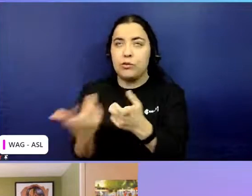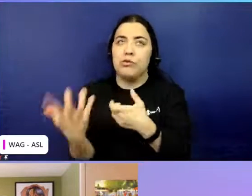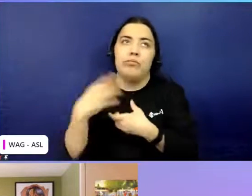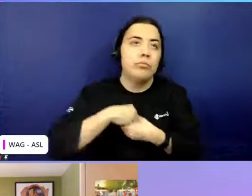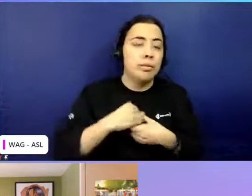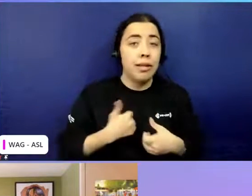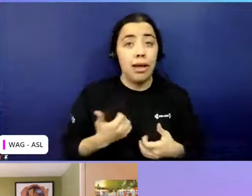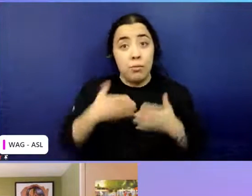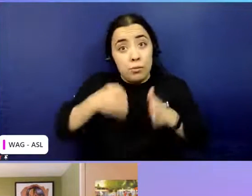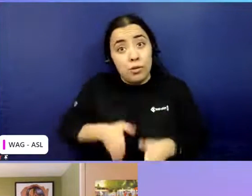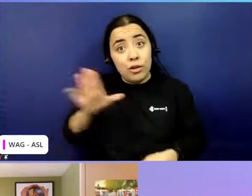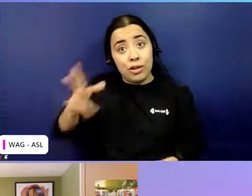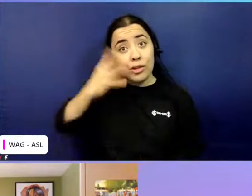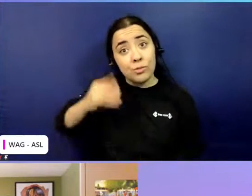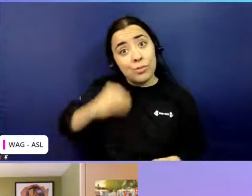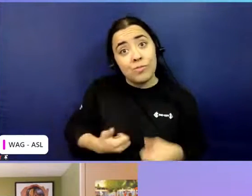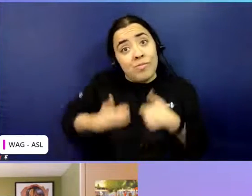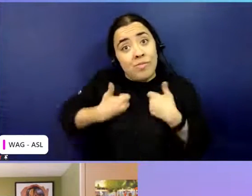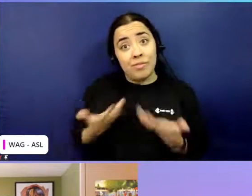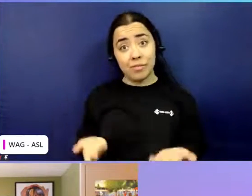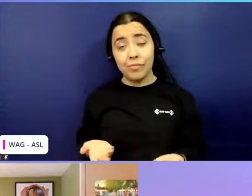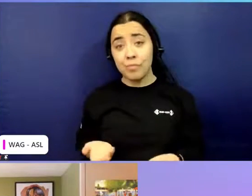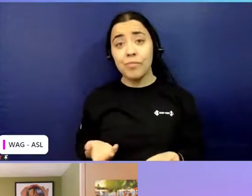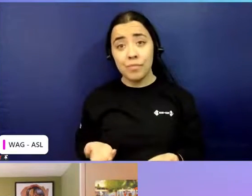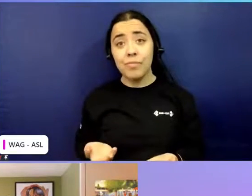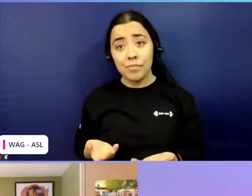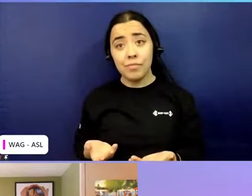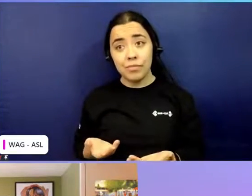lived experience of individuals.